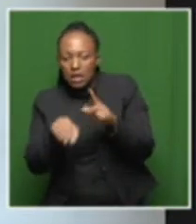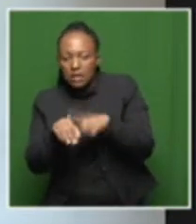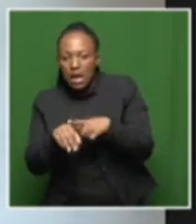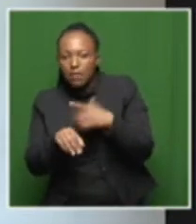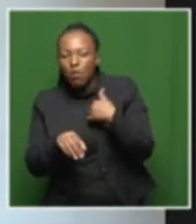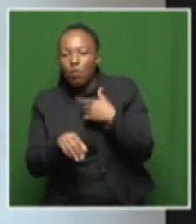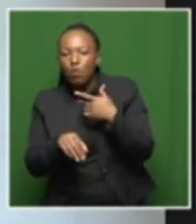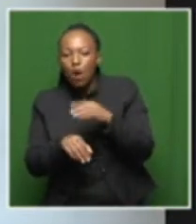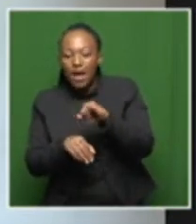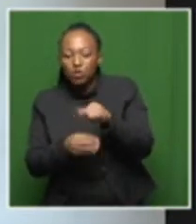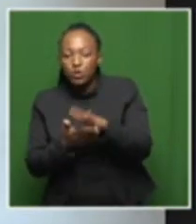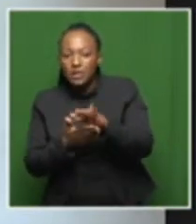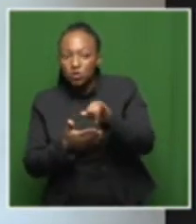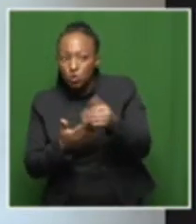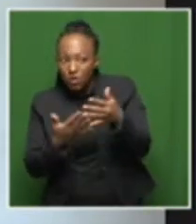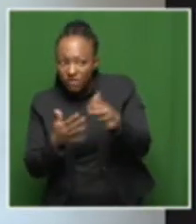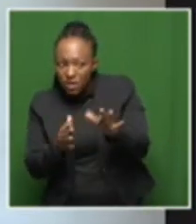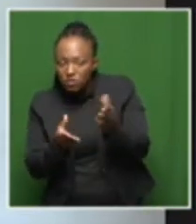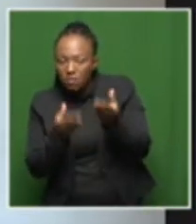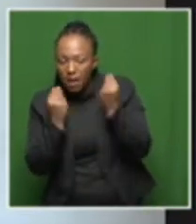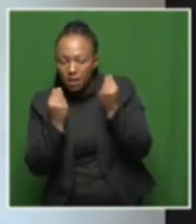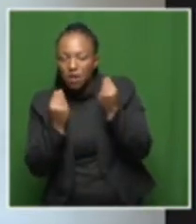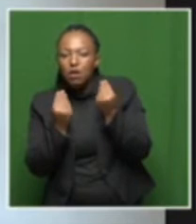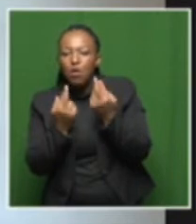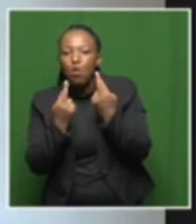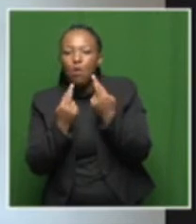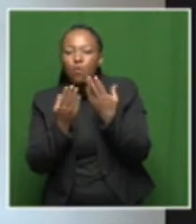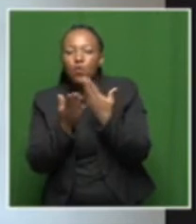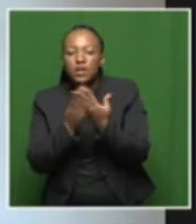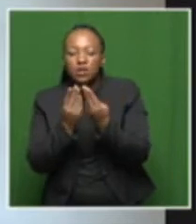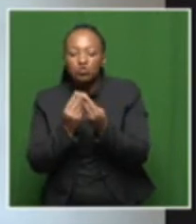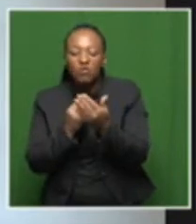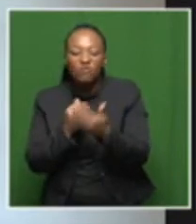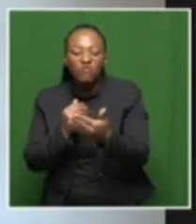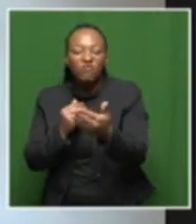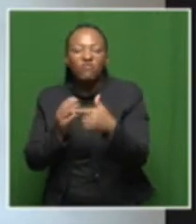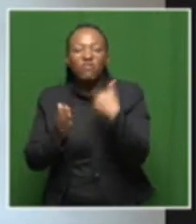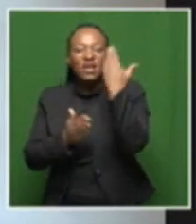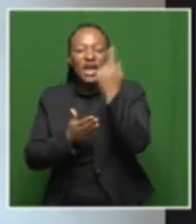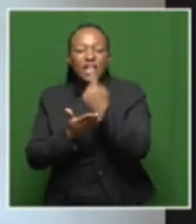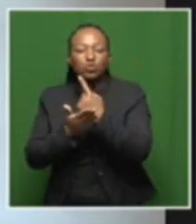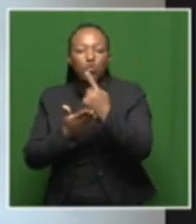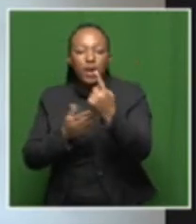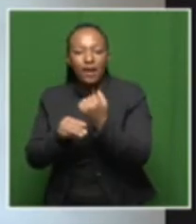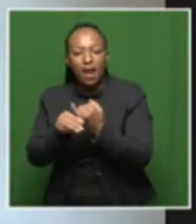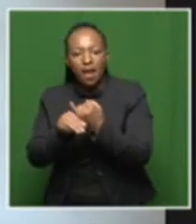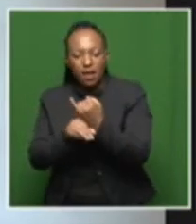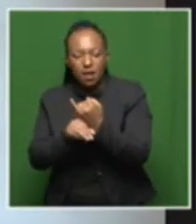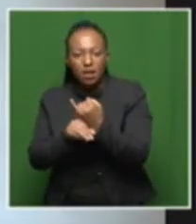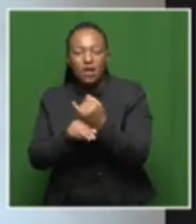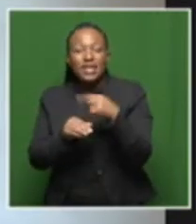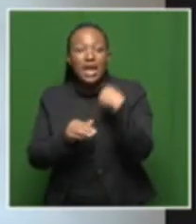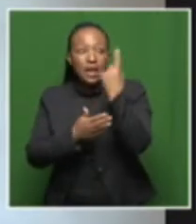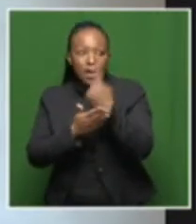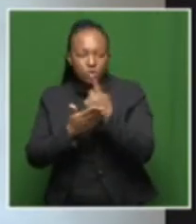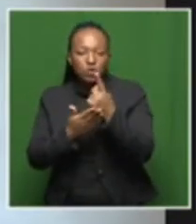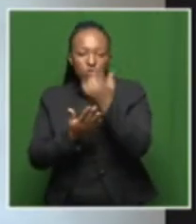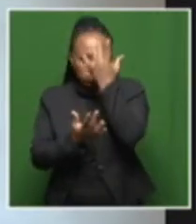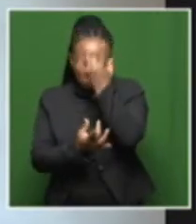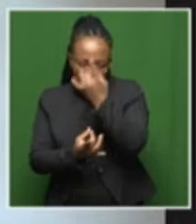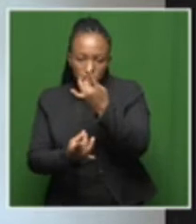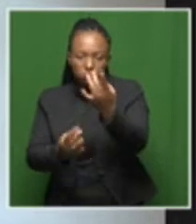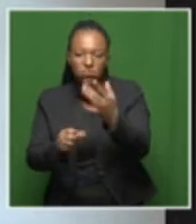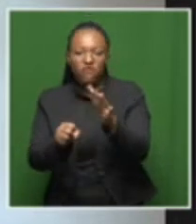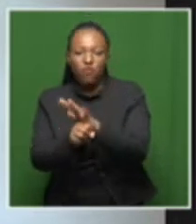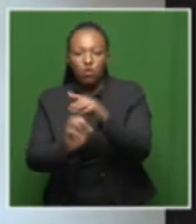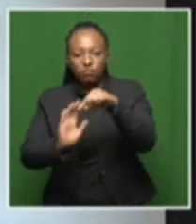vaccinations from Johnson & Johnson, which we hope to sort out by early next week. And then in next week's briefing, we can give a more detailed report of